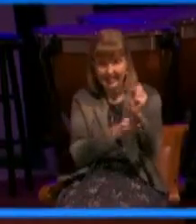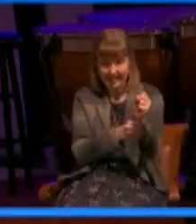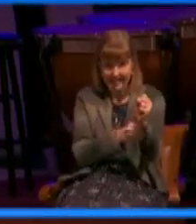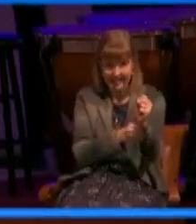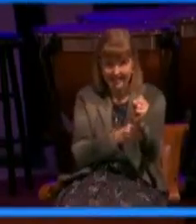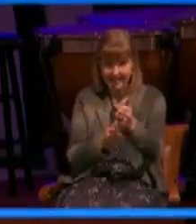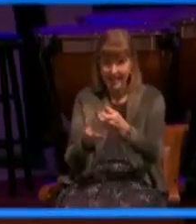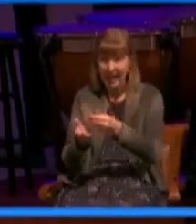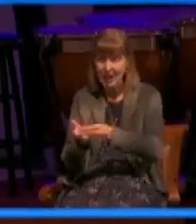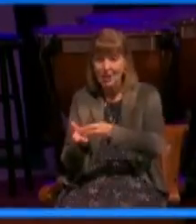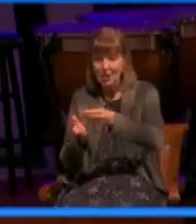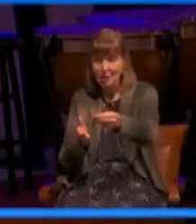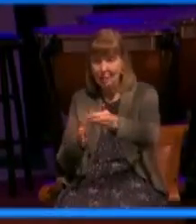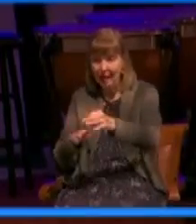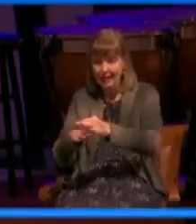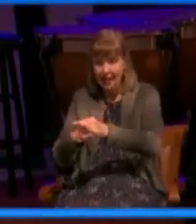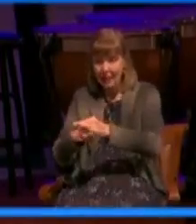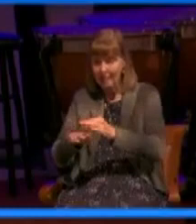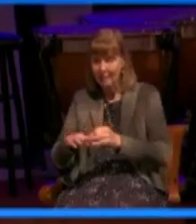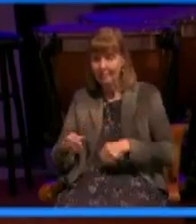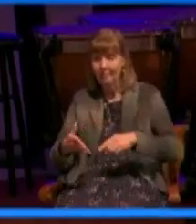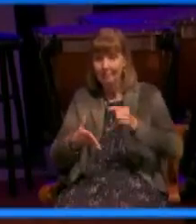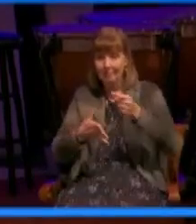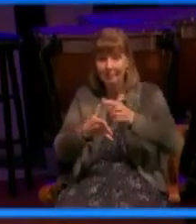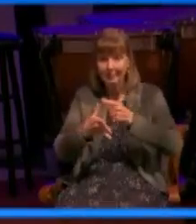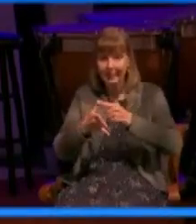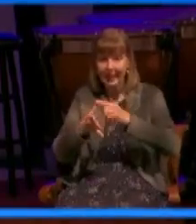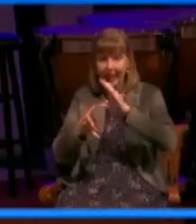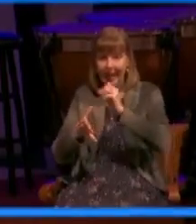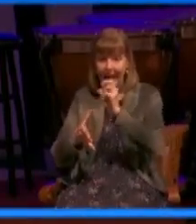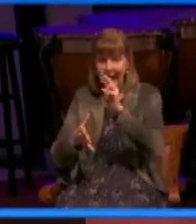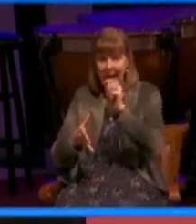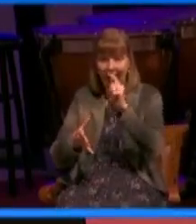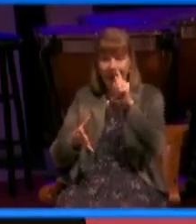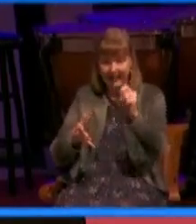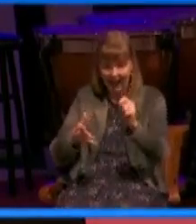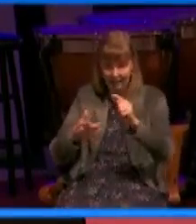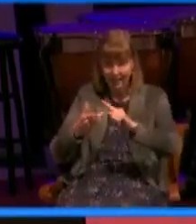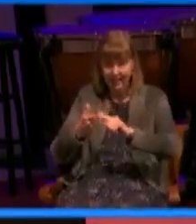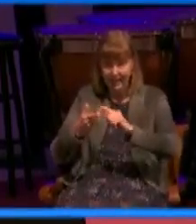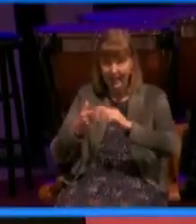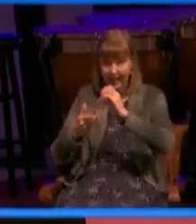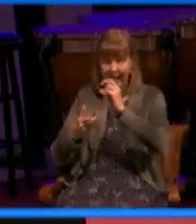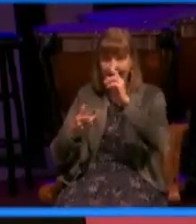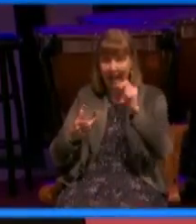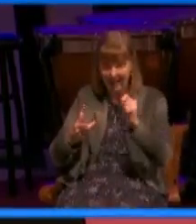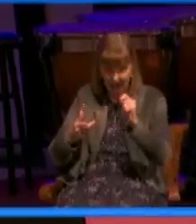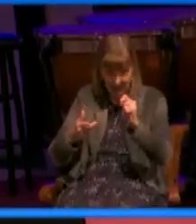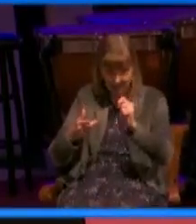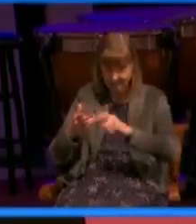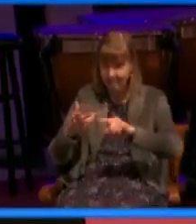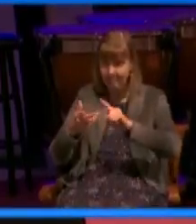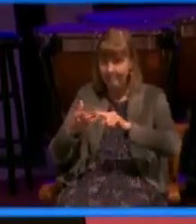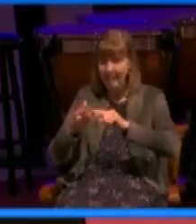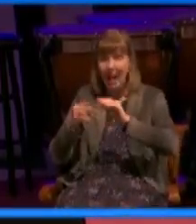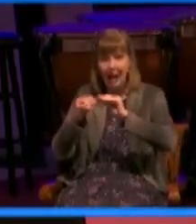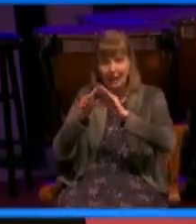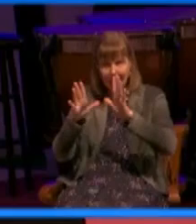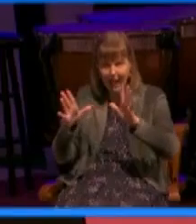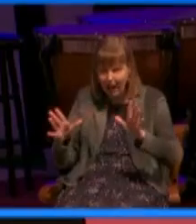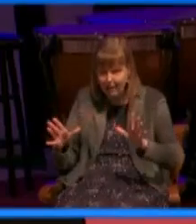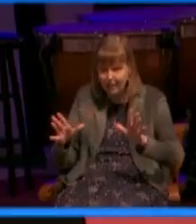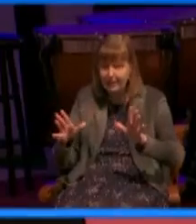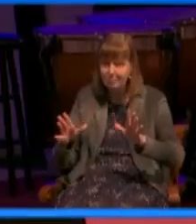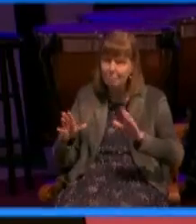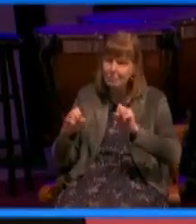have to know the carat, that's how big. You have to know the cut, that's the style. You have to know the clarity, is it translucent